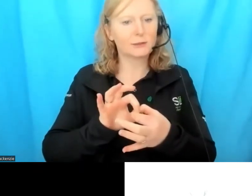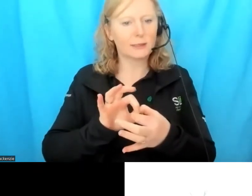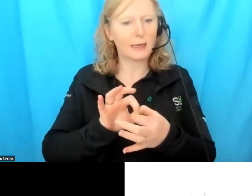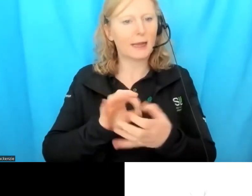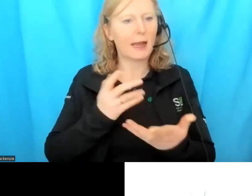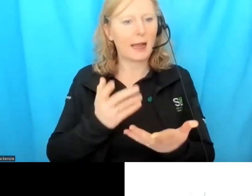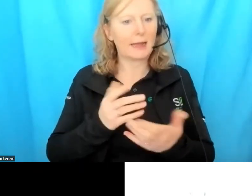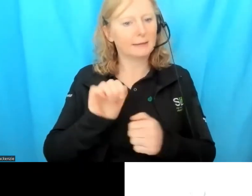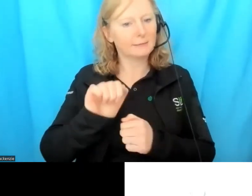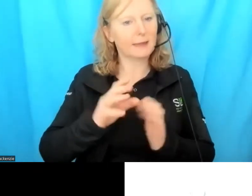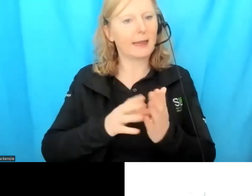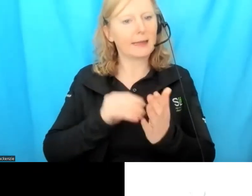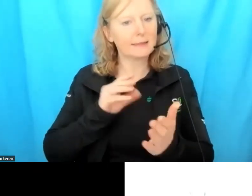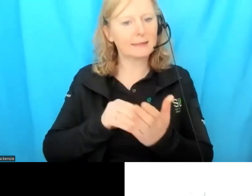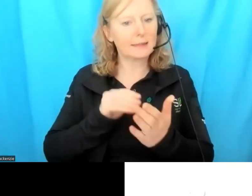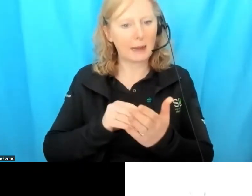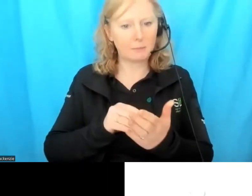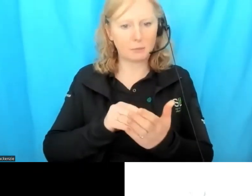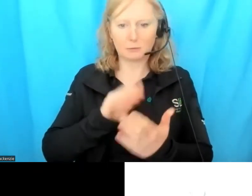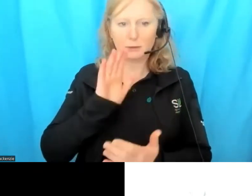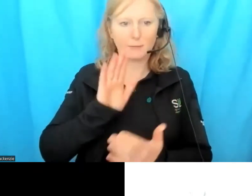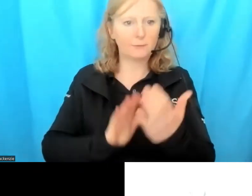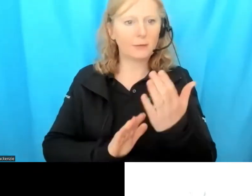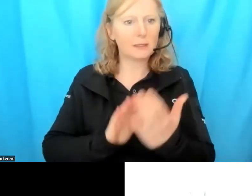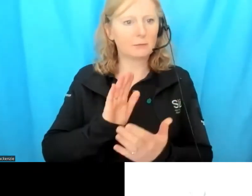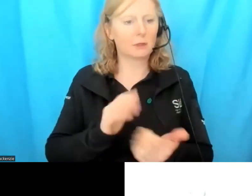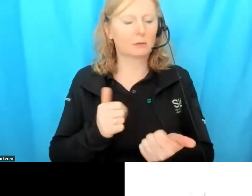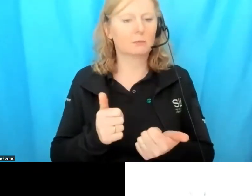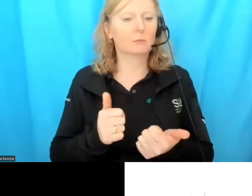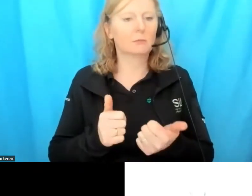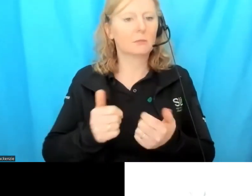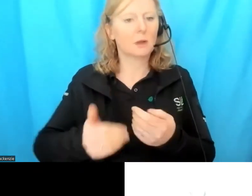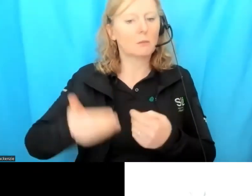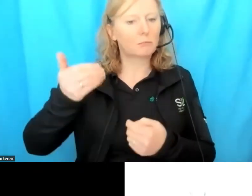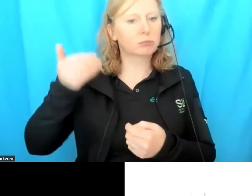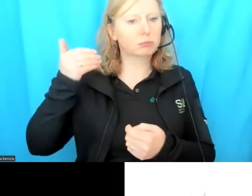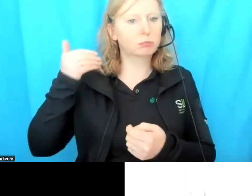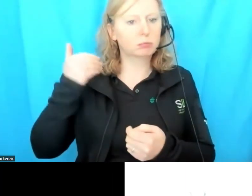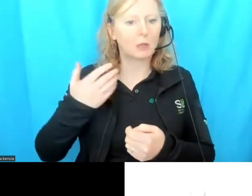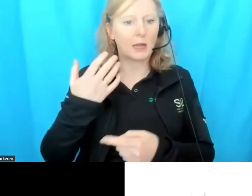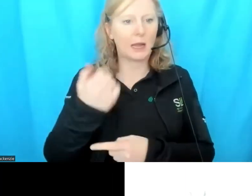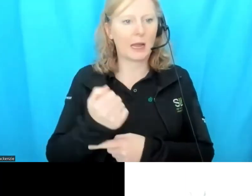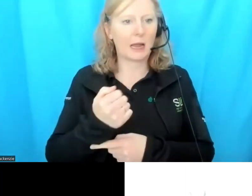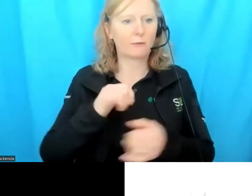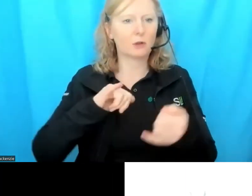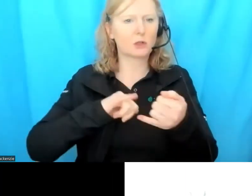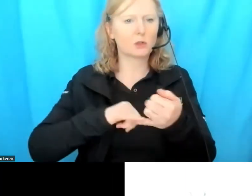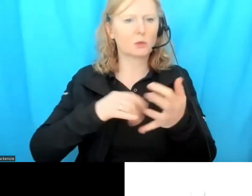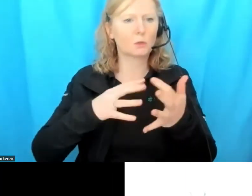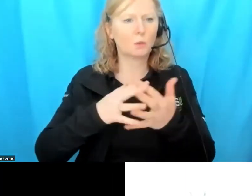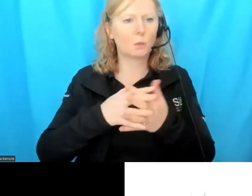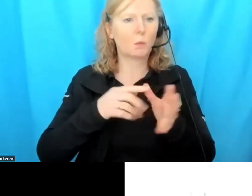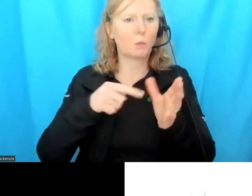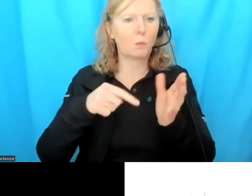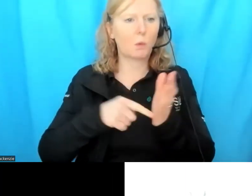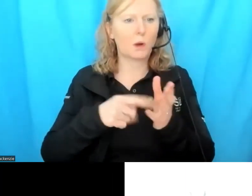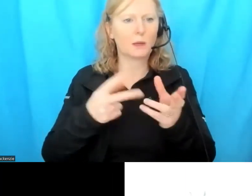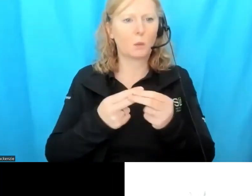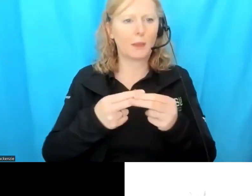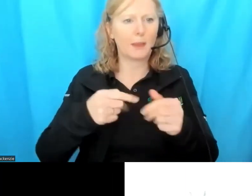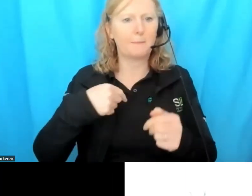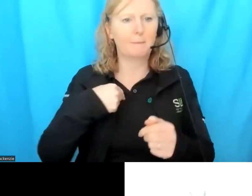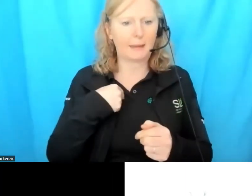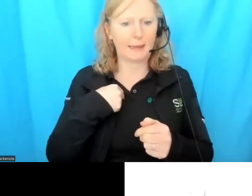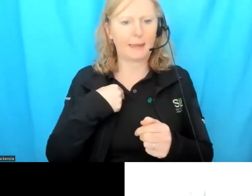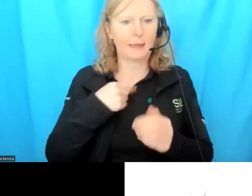users. So in the past, we've used swap with me examples, so